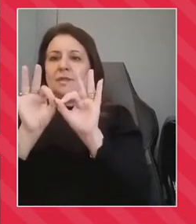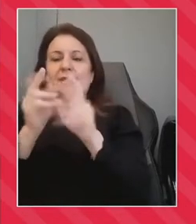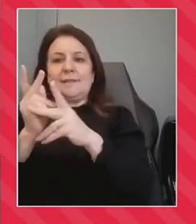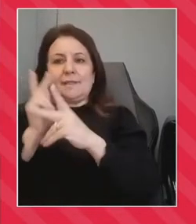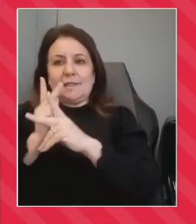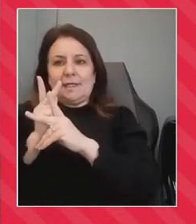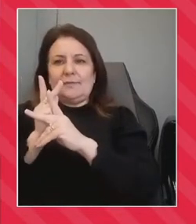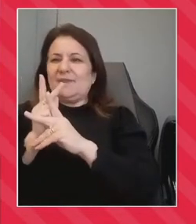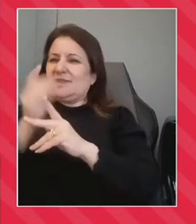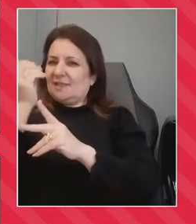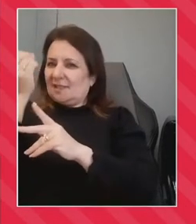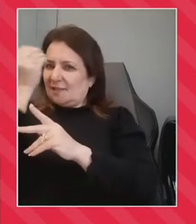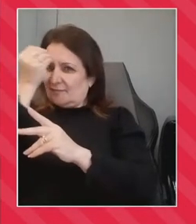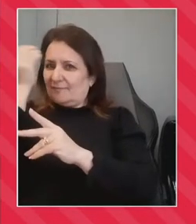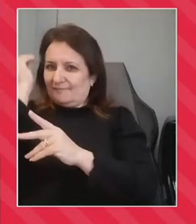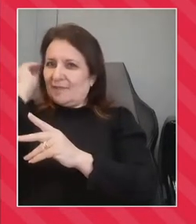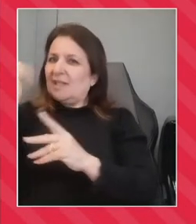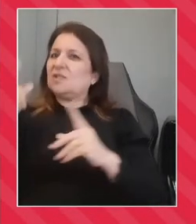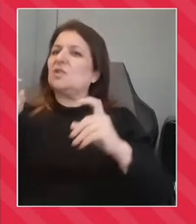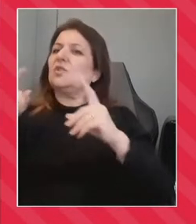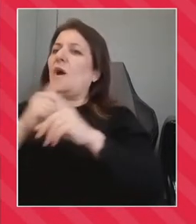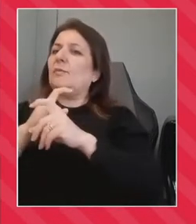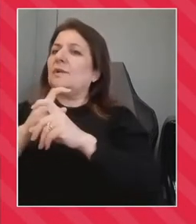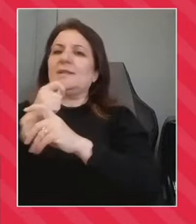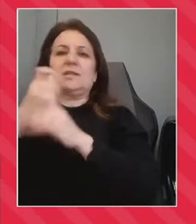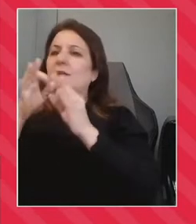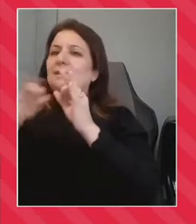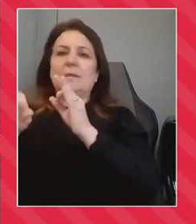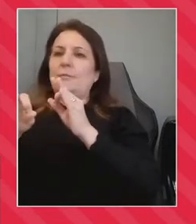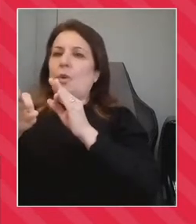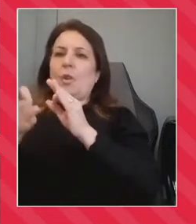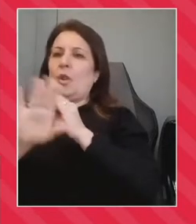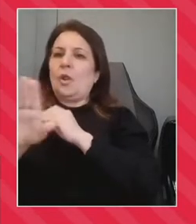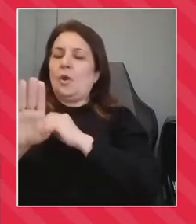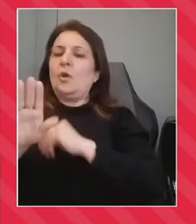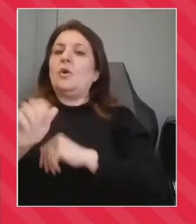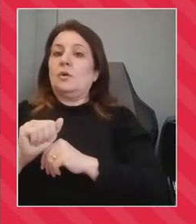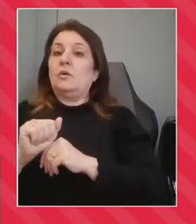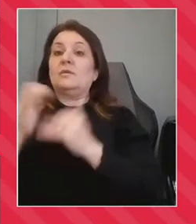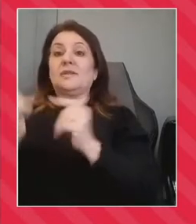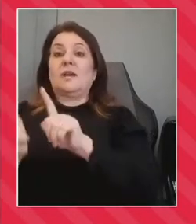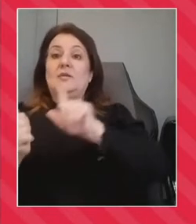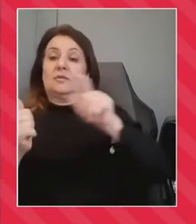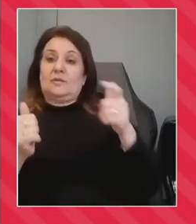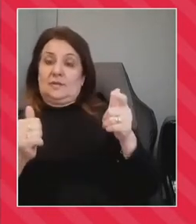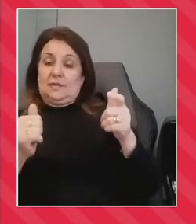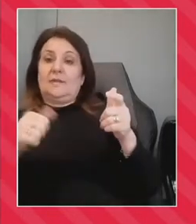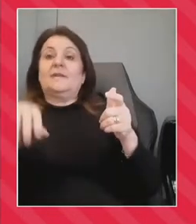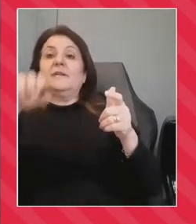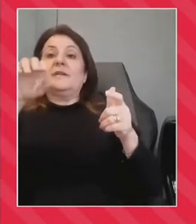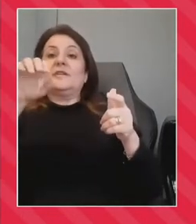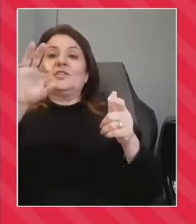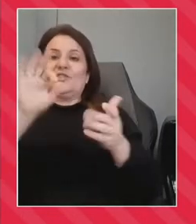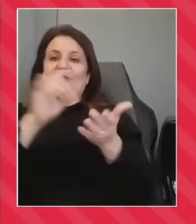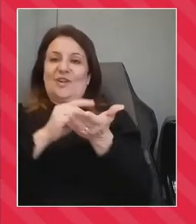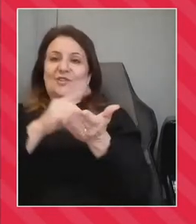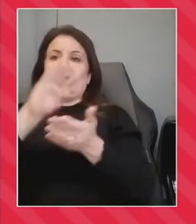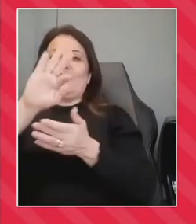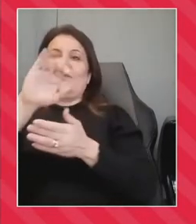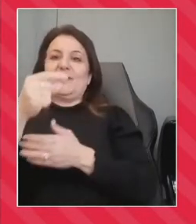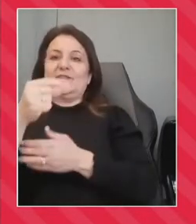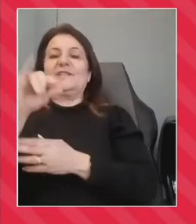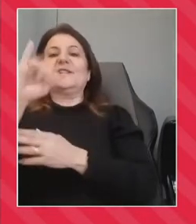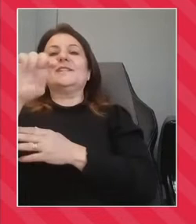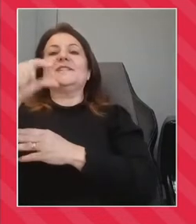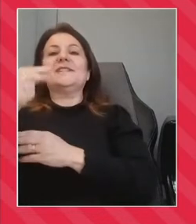this is. It's not a sort of a simple thing. So now I'll turn it to Dr. Fielding Singh. Yeah. Well, thank you so much, first of